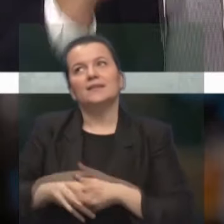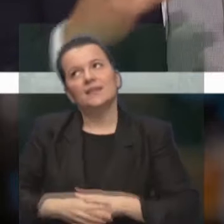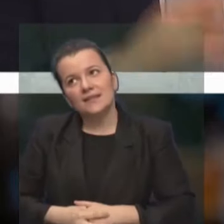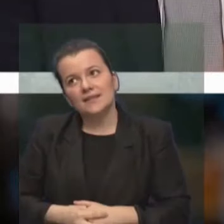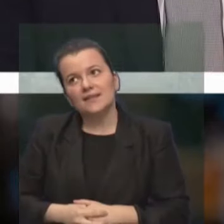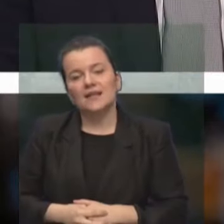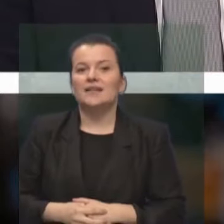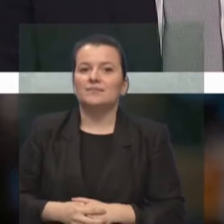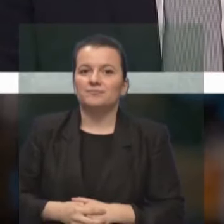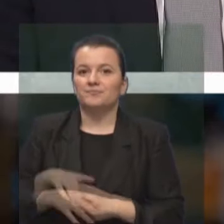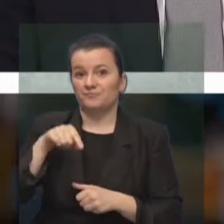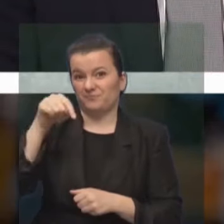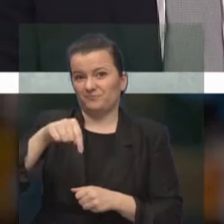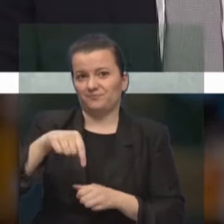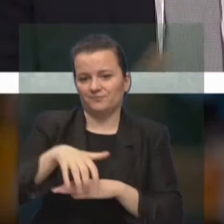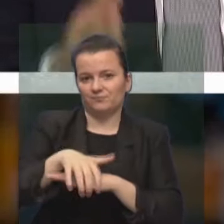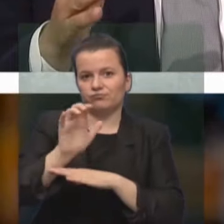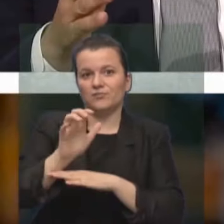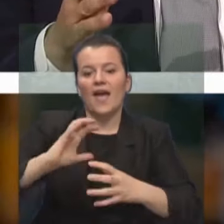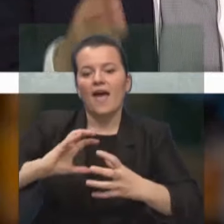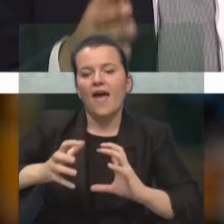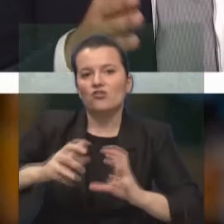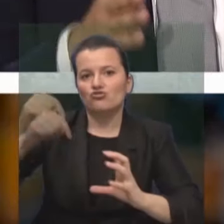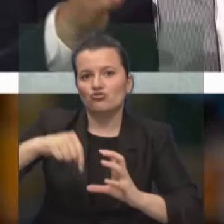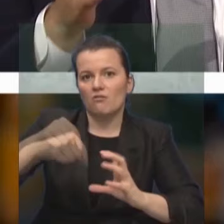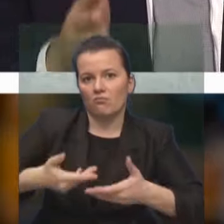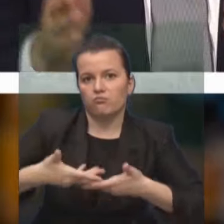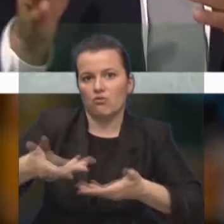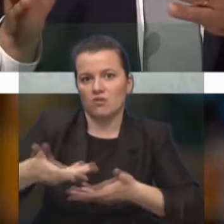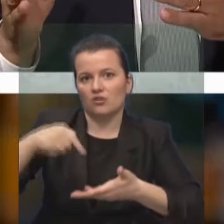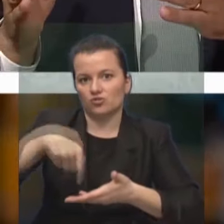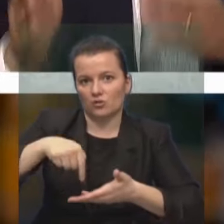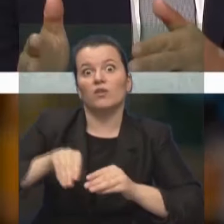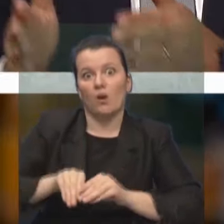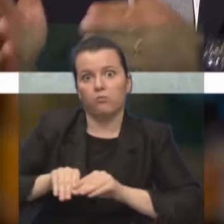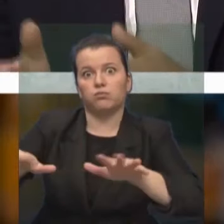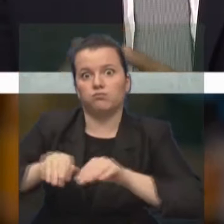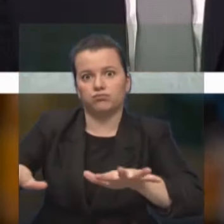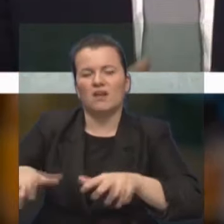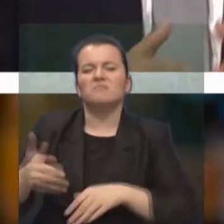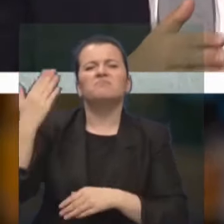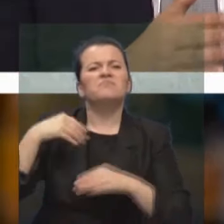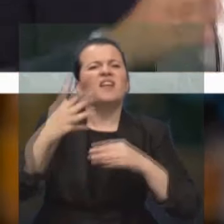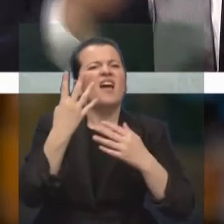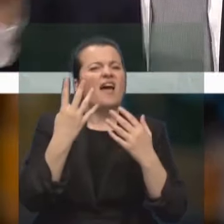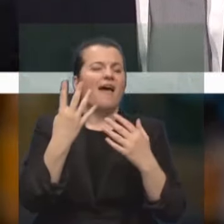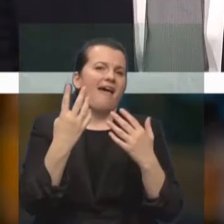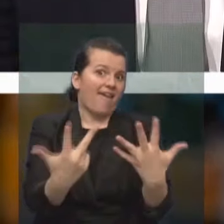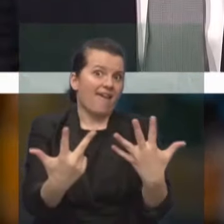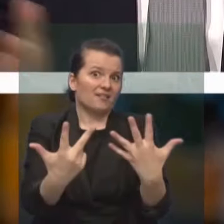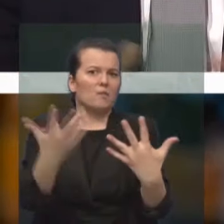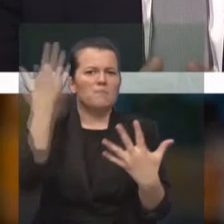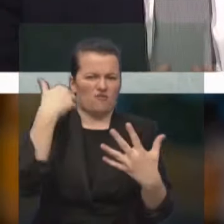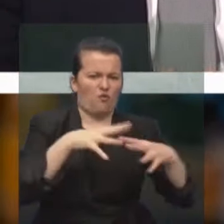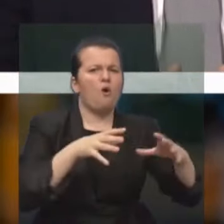engine production, and it's fairly simple. Instead of having 8 families of engine, we only have 4, and